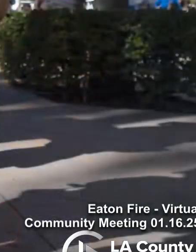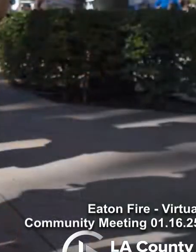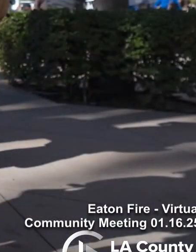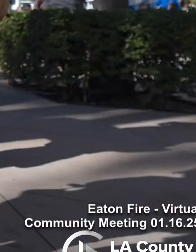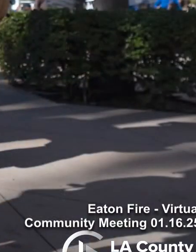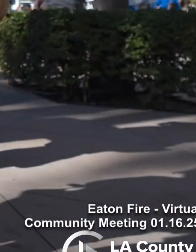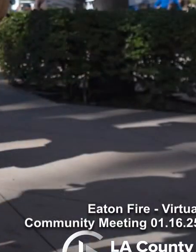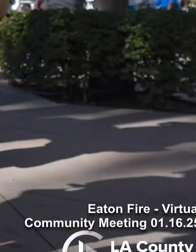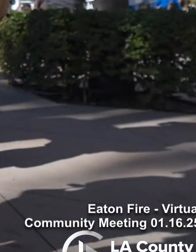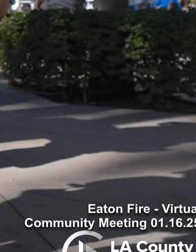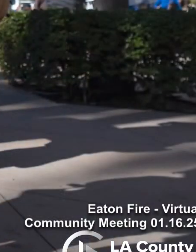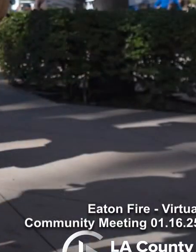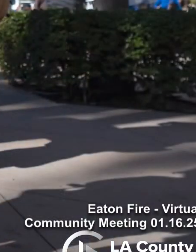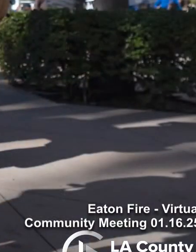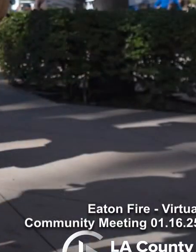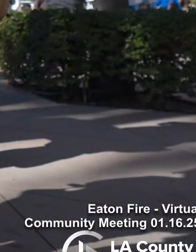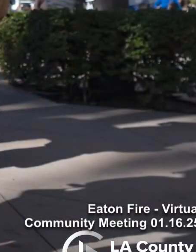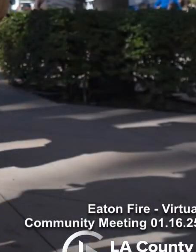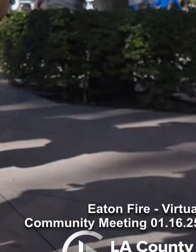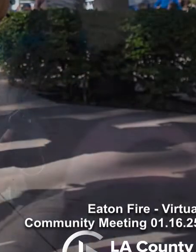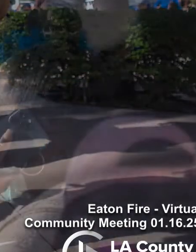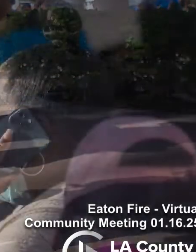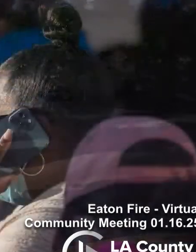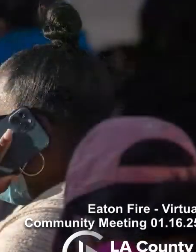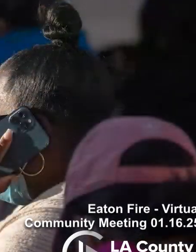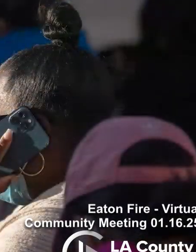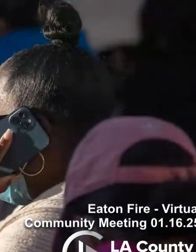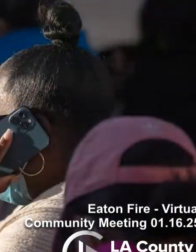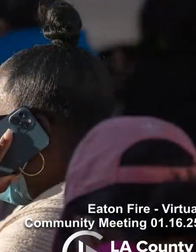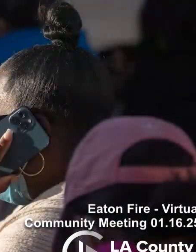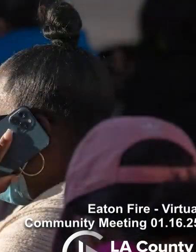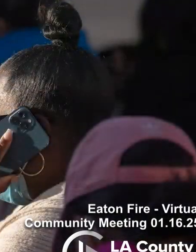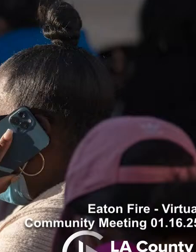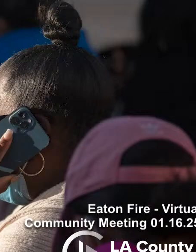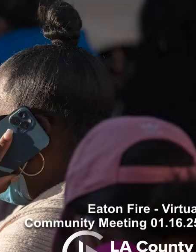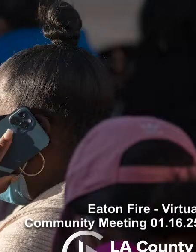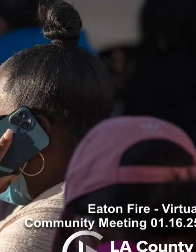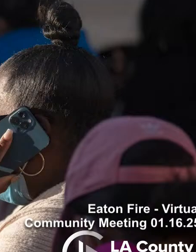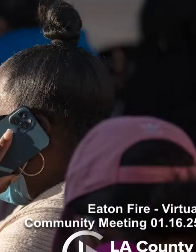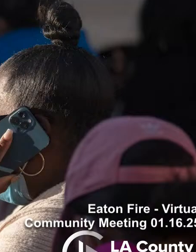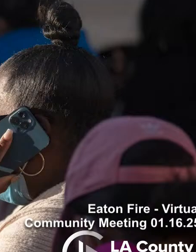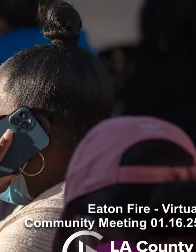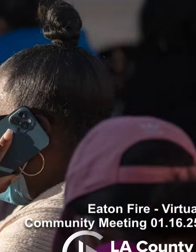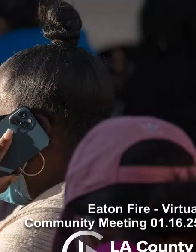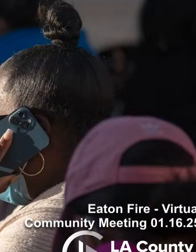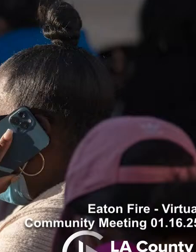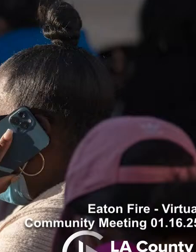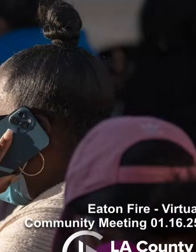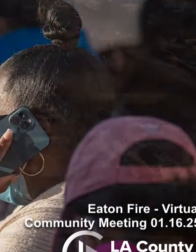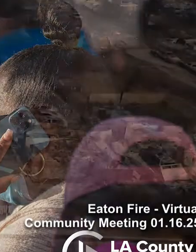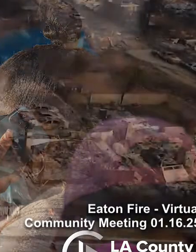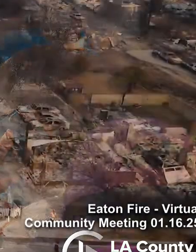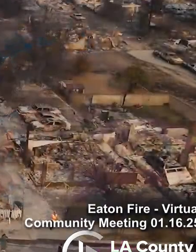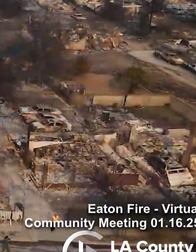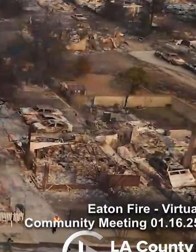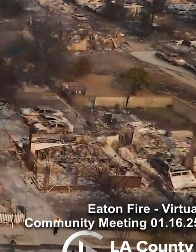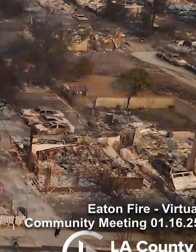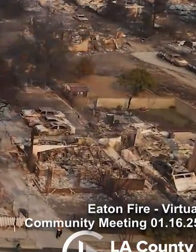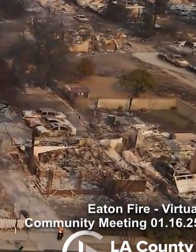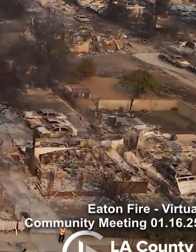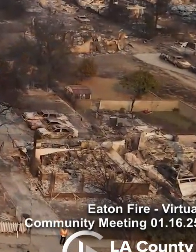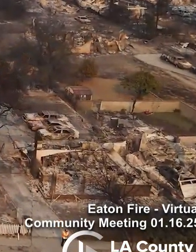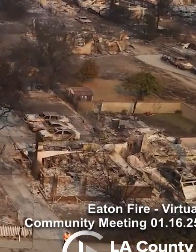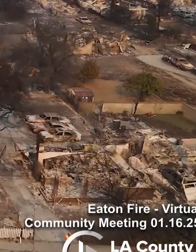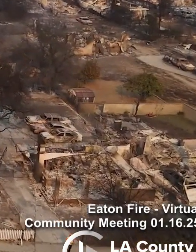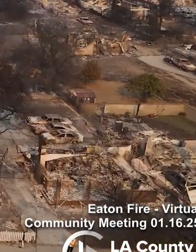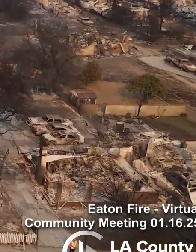times. It must be difficult to be displaced from your homes, and our hearts are with you during this challenging time. Rebuilding after